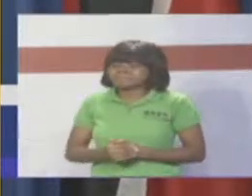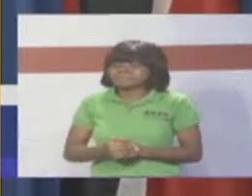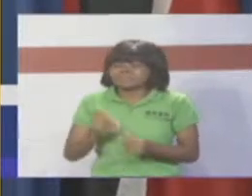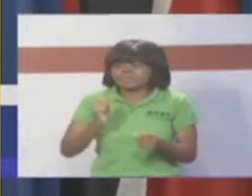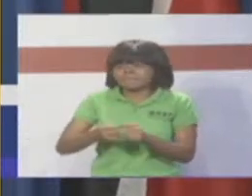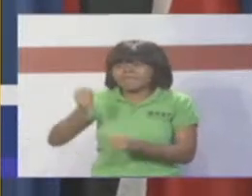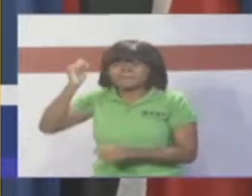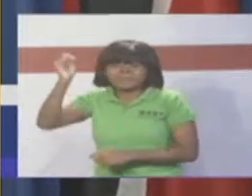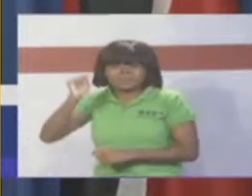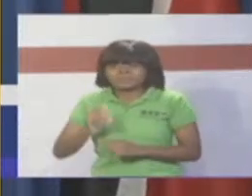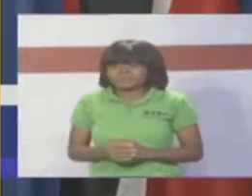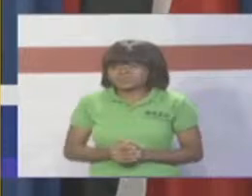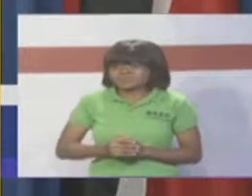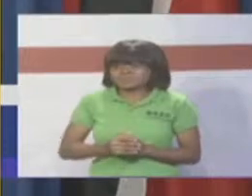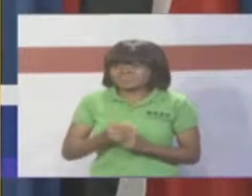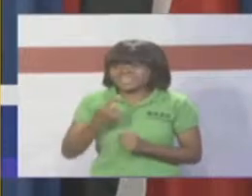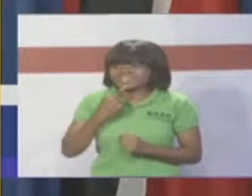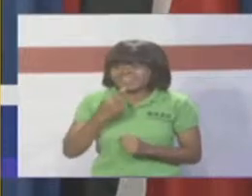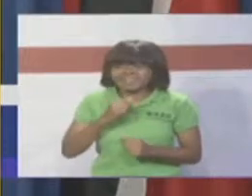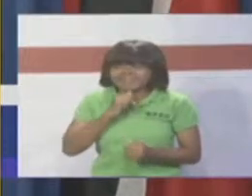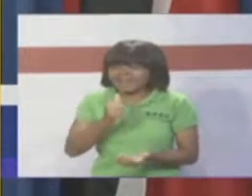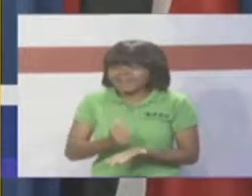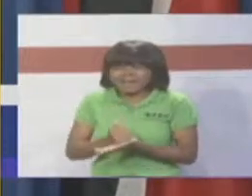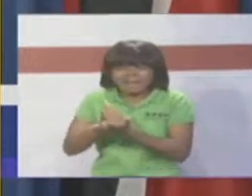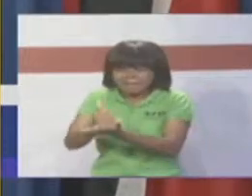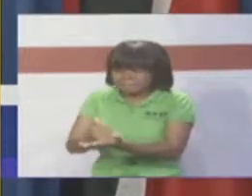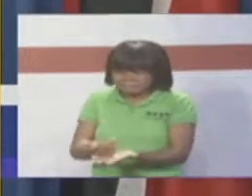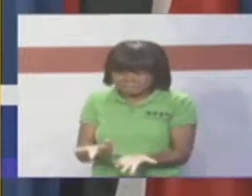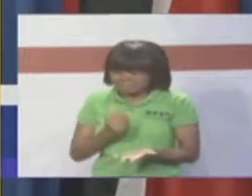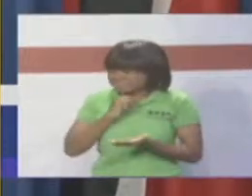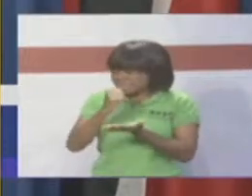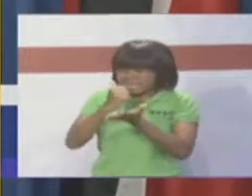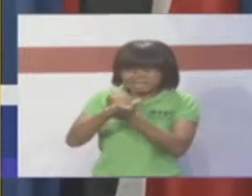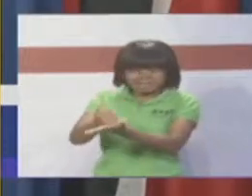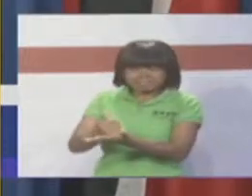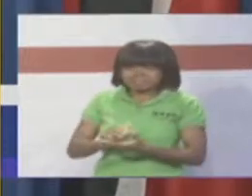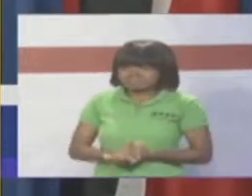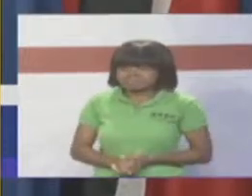wave. Not a first, not a second, not a third.